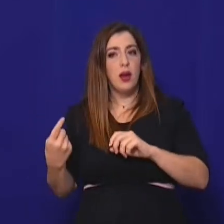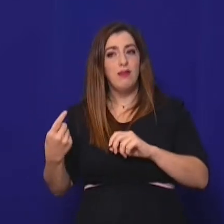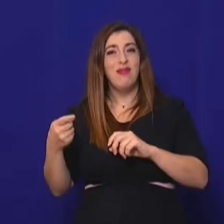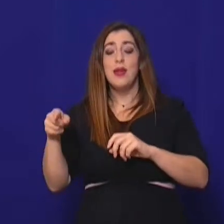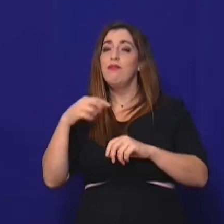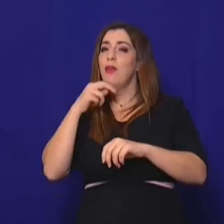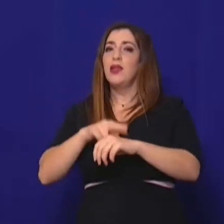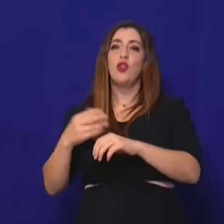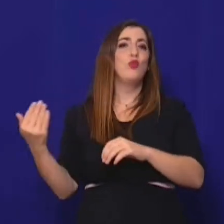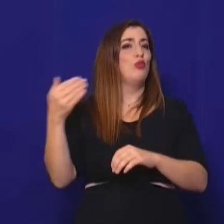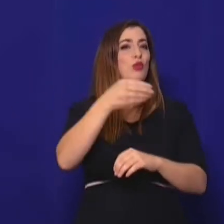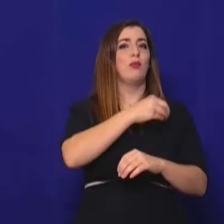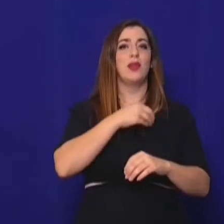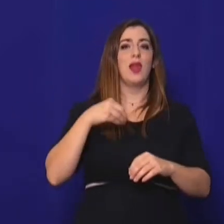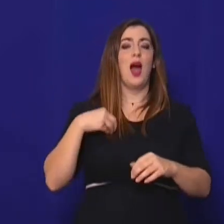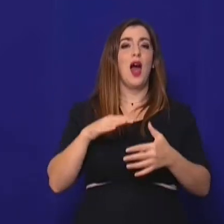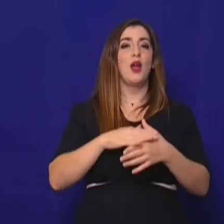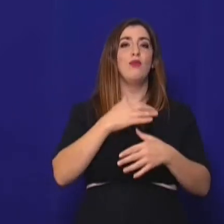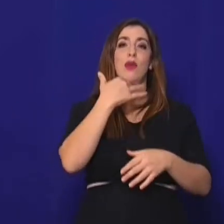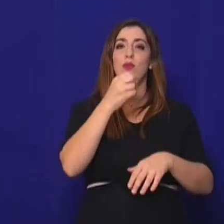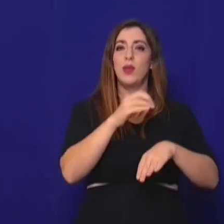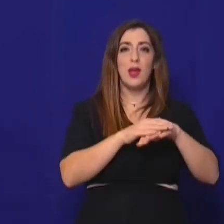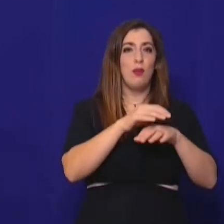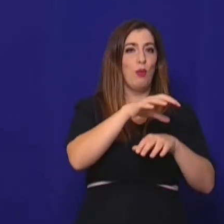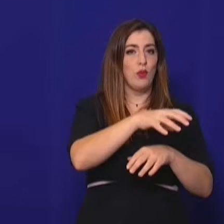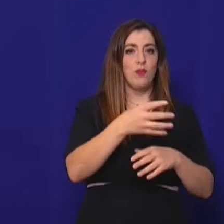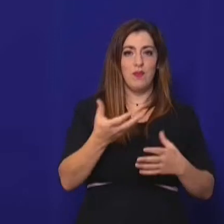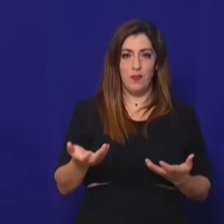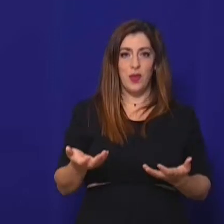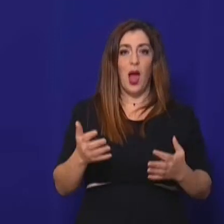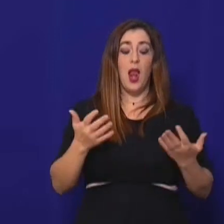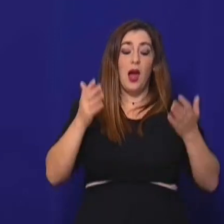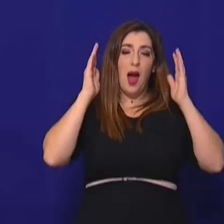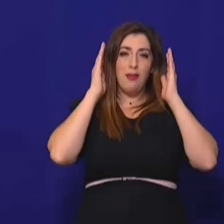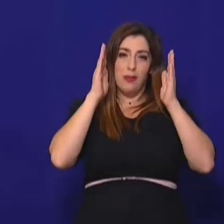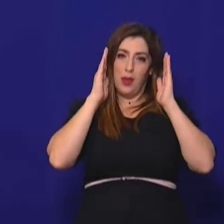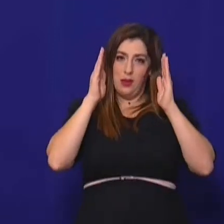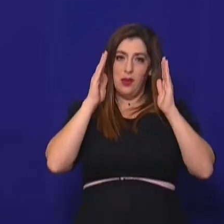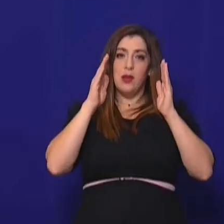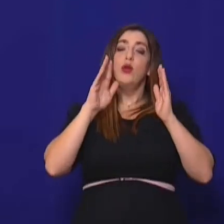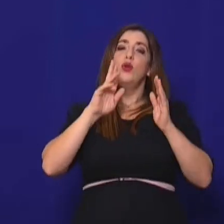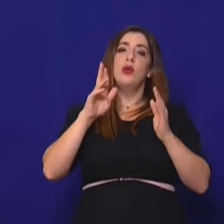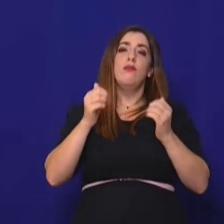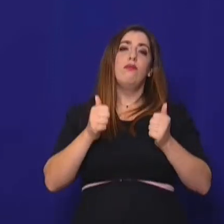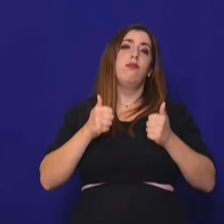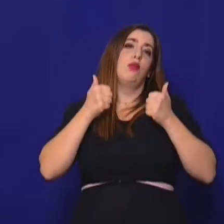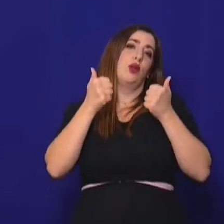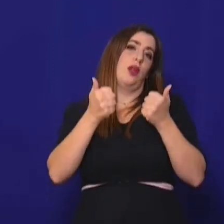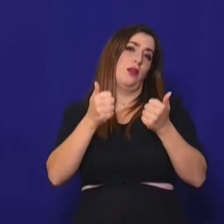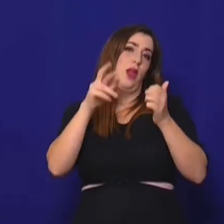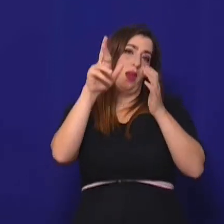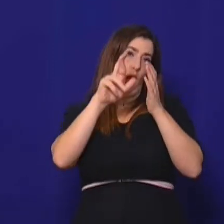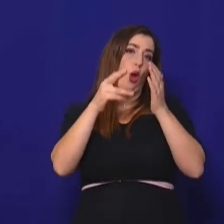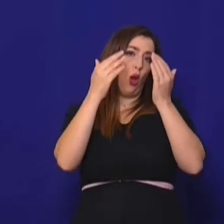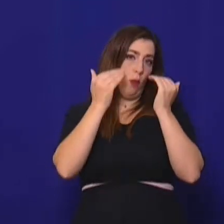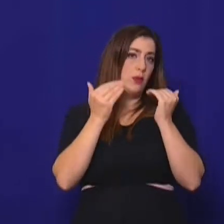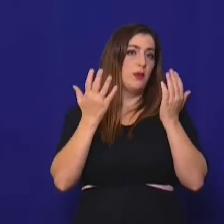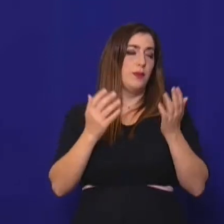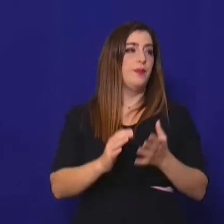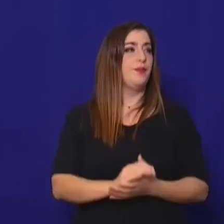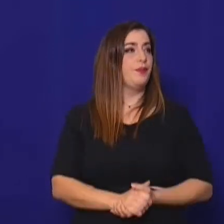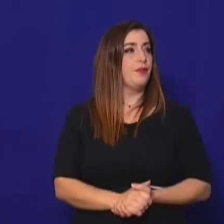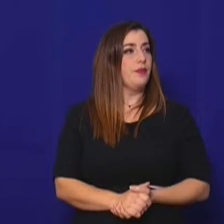Malti u Awċi jieħu ħsieb li jimxi mal-mezzi ta' prevenzjoni, iżjed ħankunu nistgħu noffru servizzi tas-saħħa.